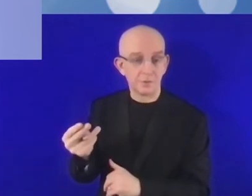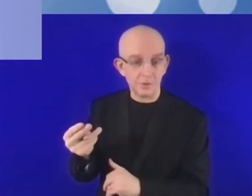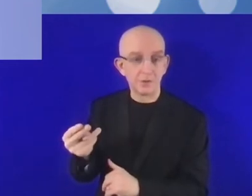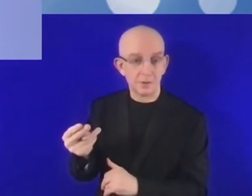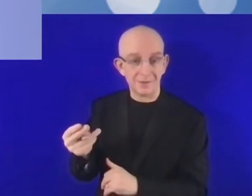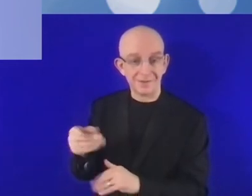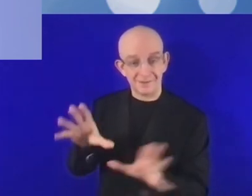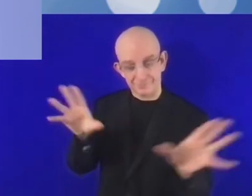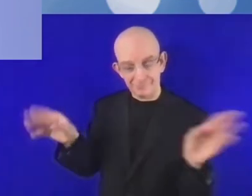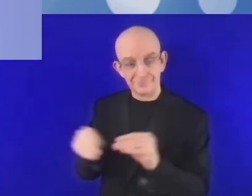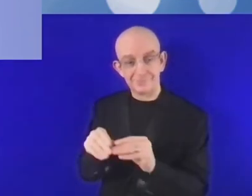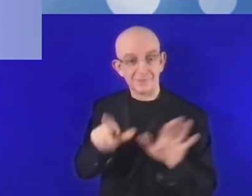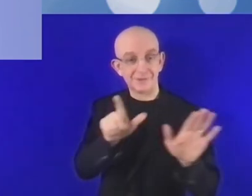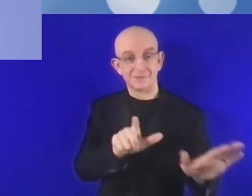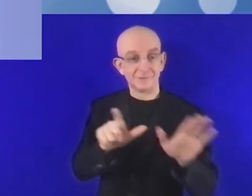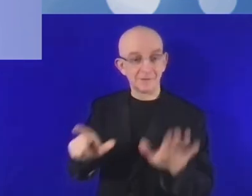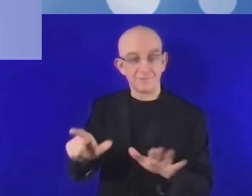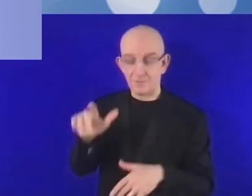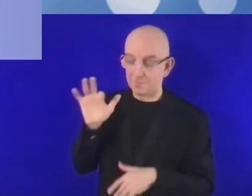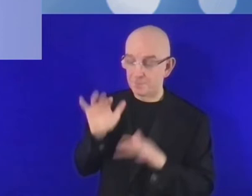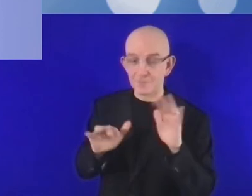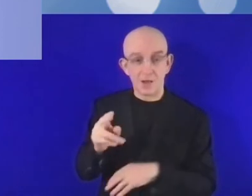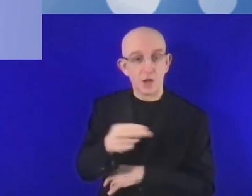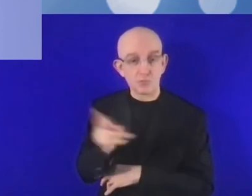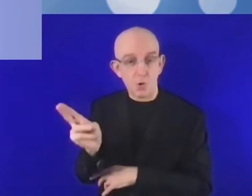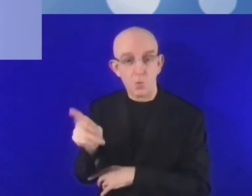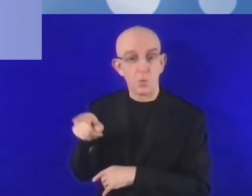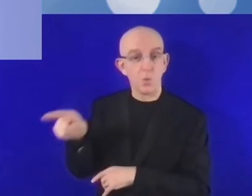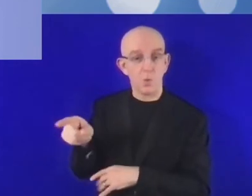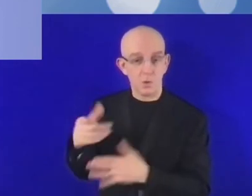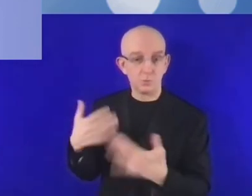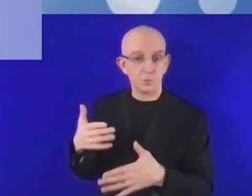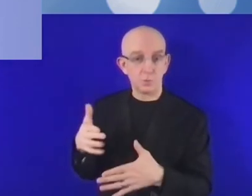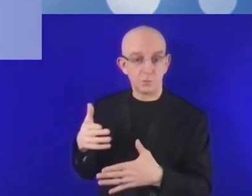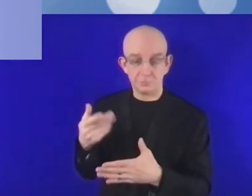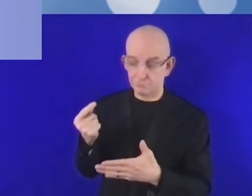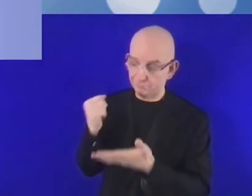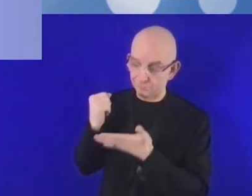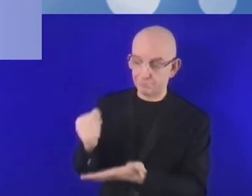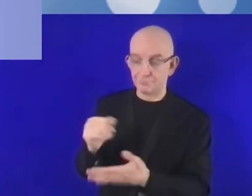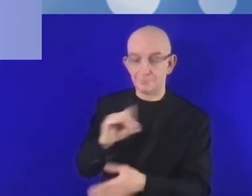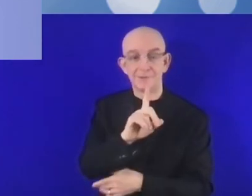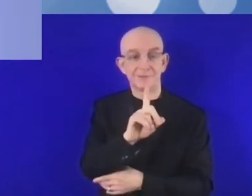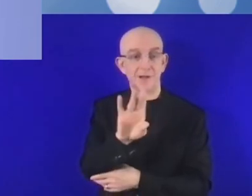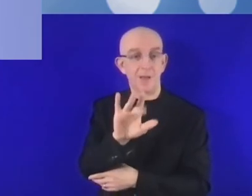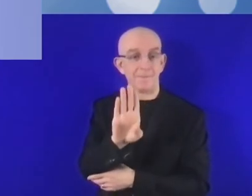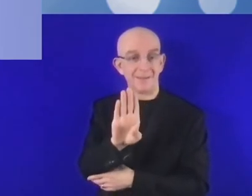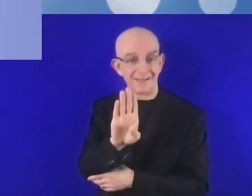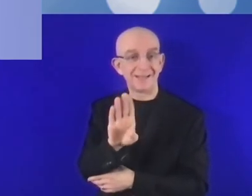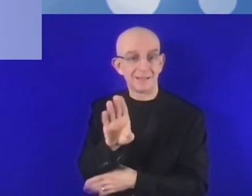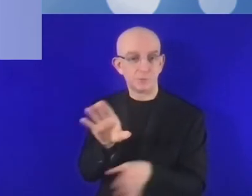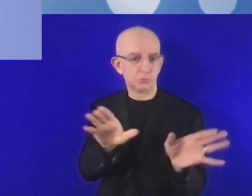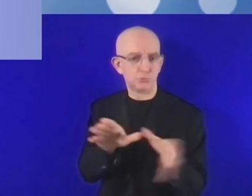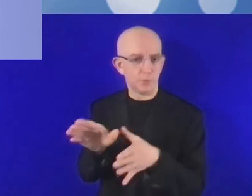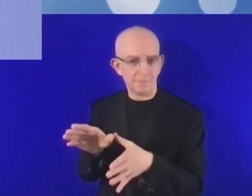proud that we support smes mid-caps startups and we are acting exactly